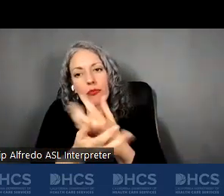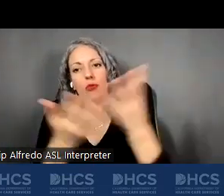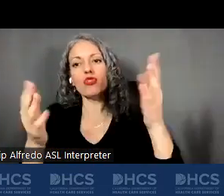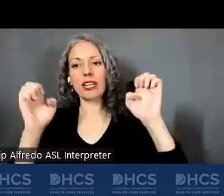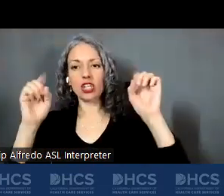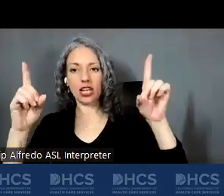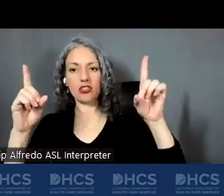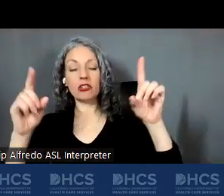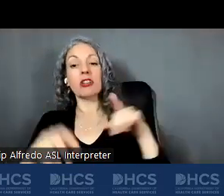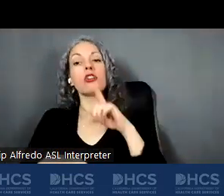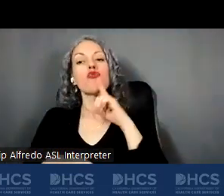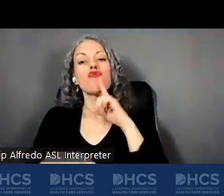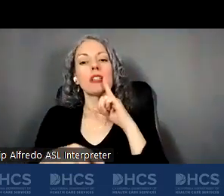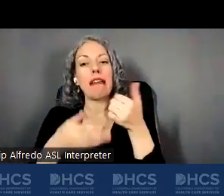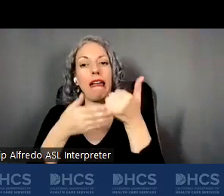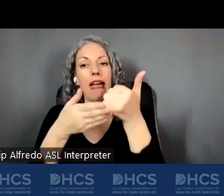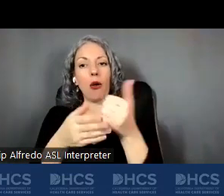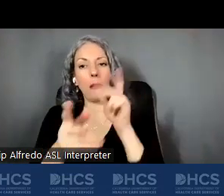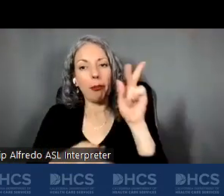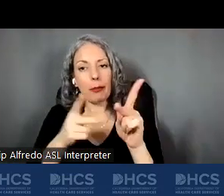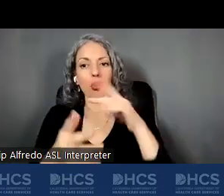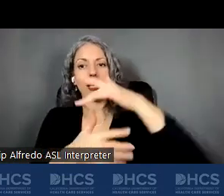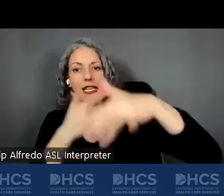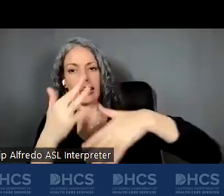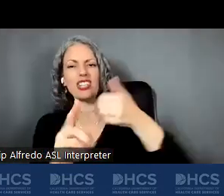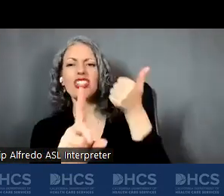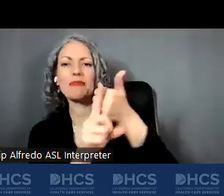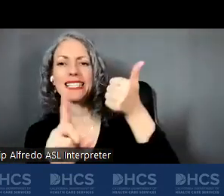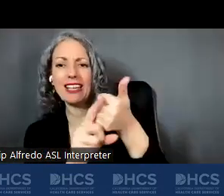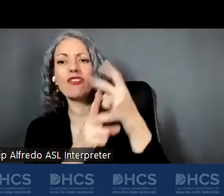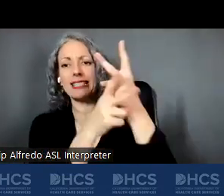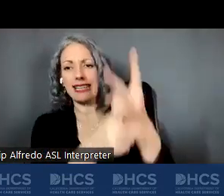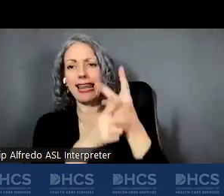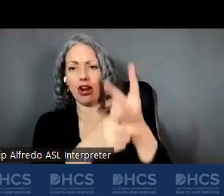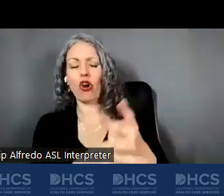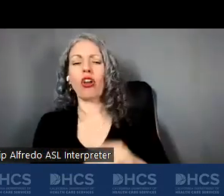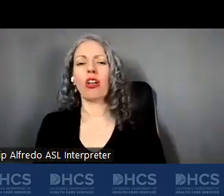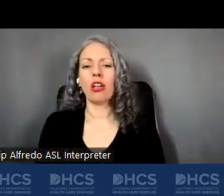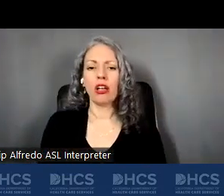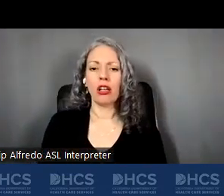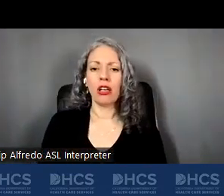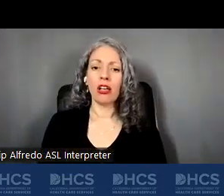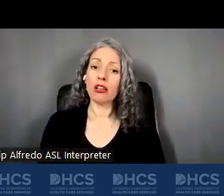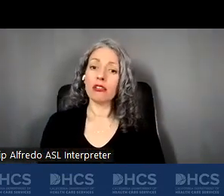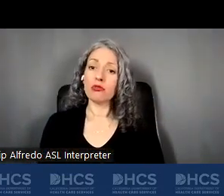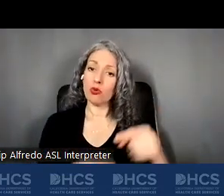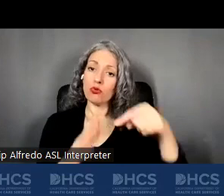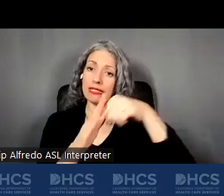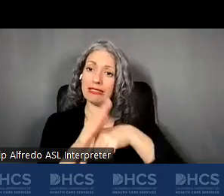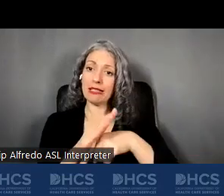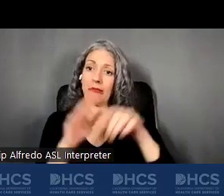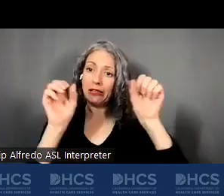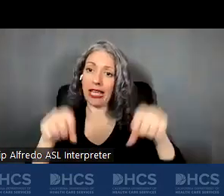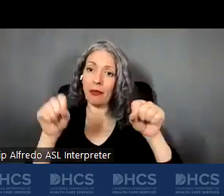really enable members to engage in their own self-management. So there are some core capabilities that